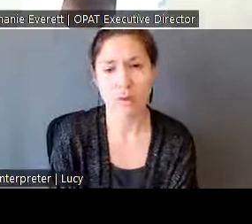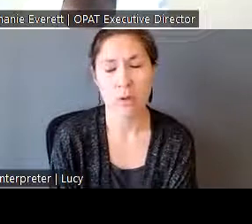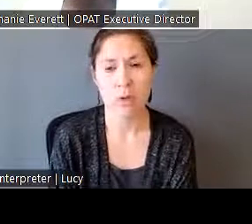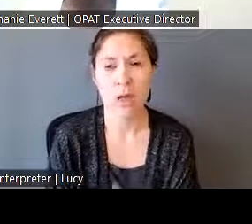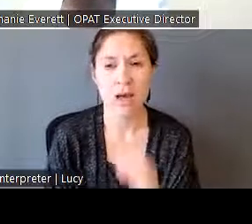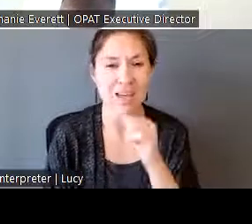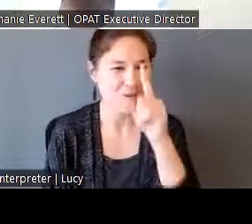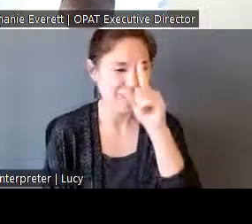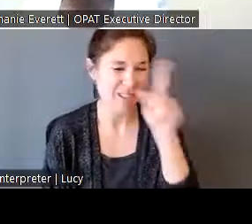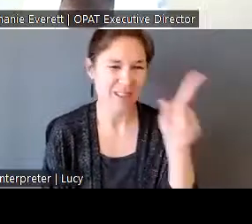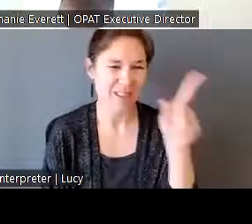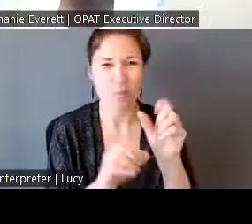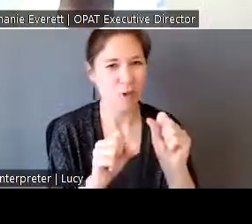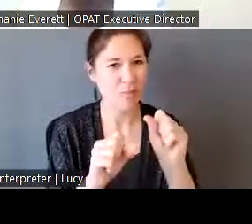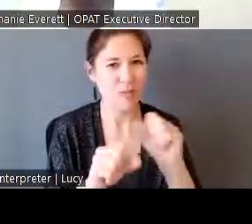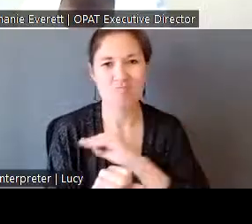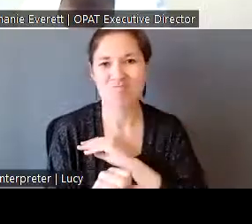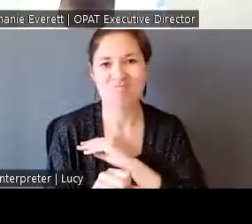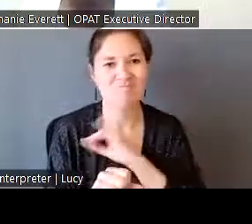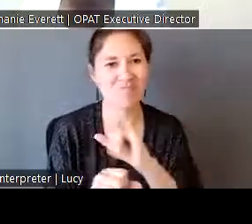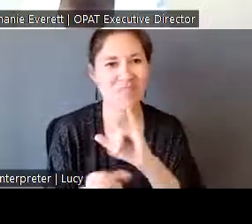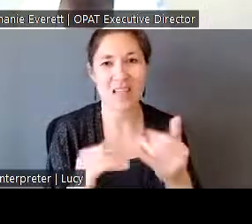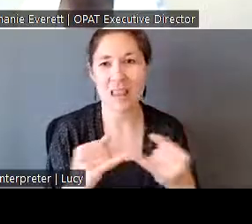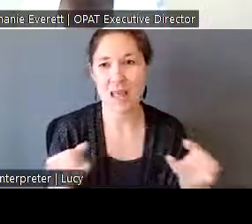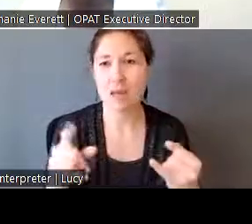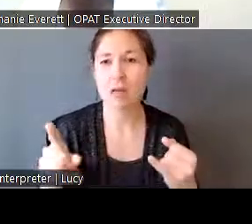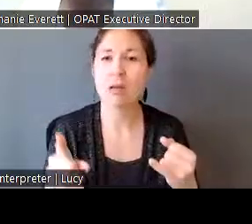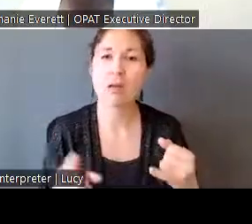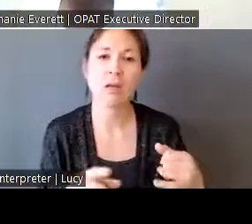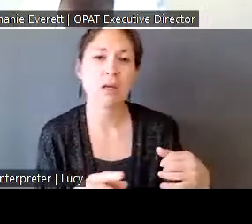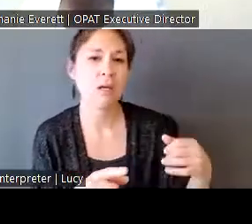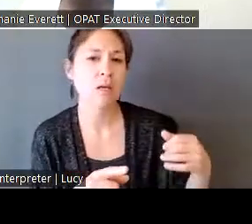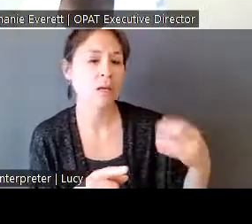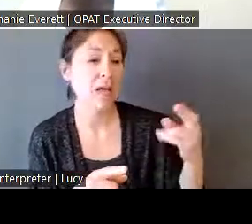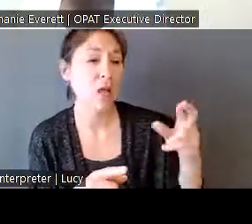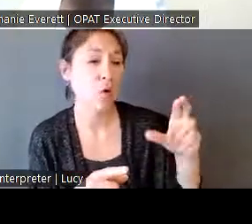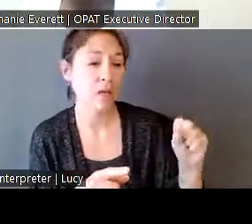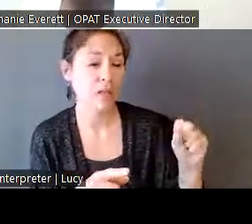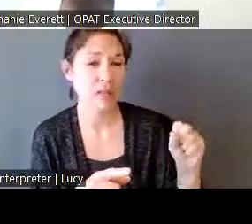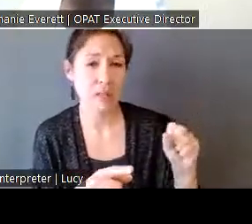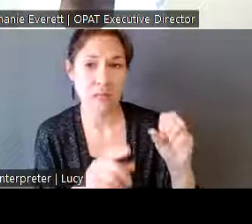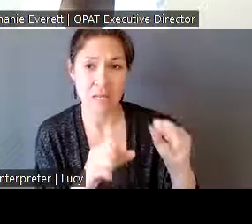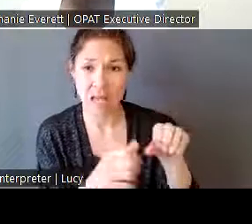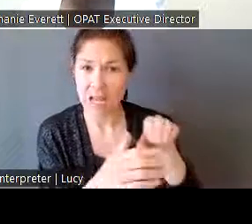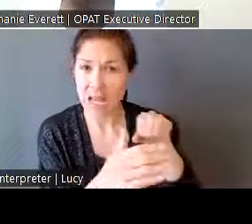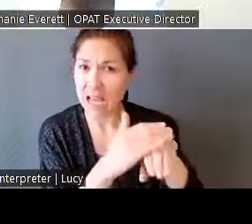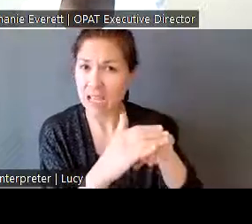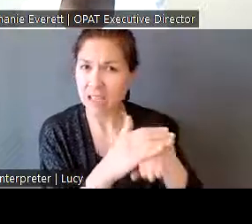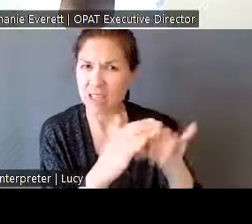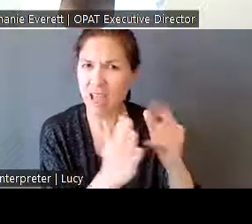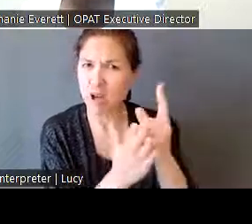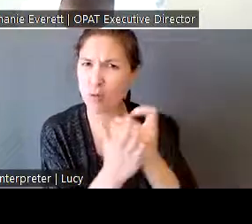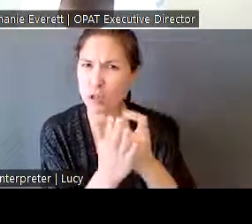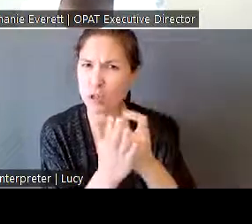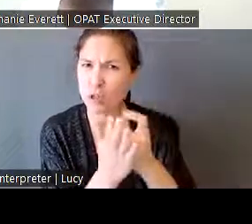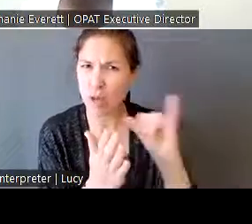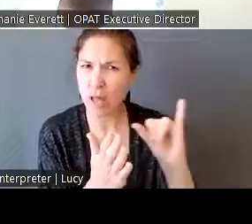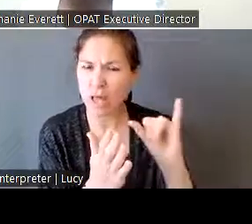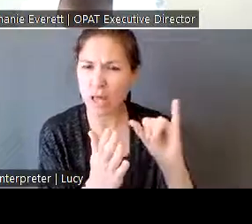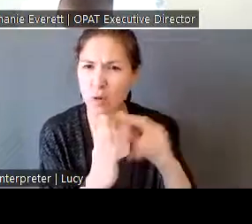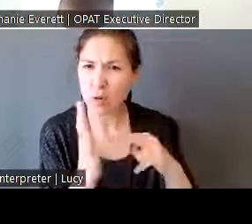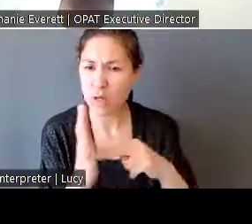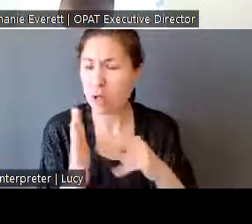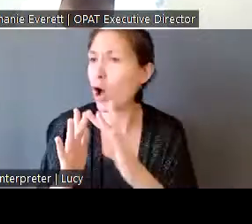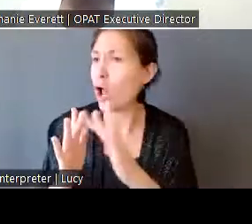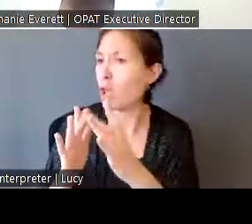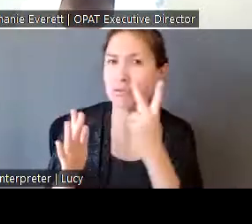deadline. Will we have access to see what the questionnaire looks like? It's online.